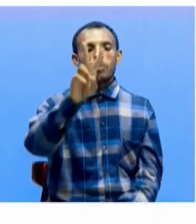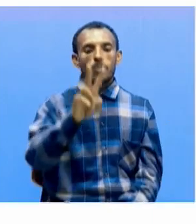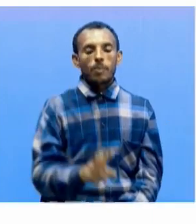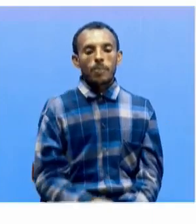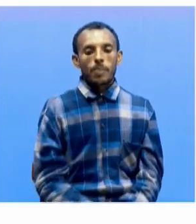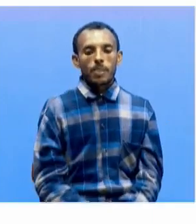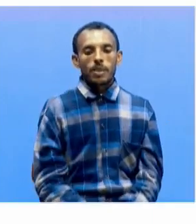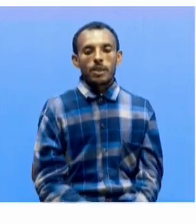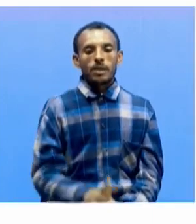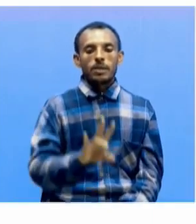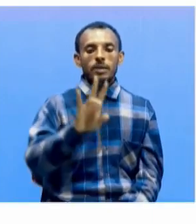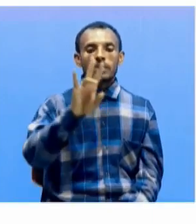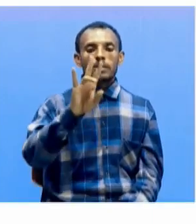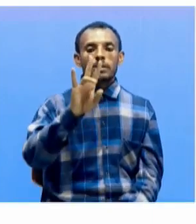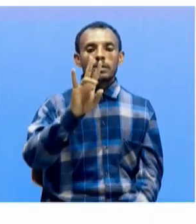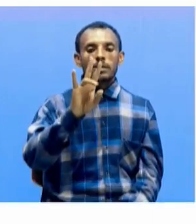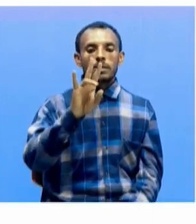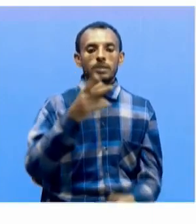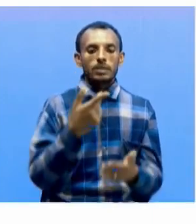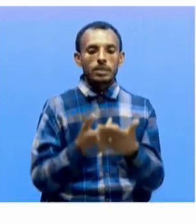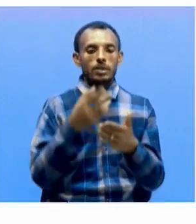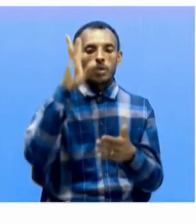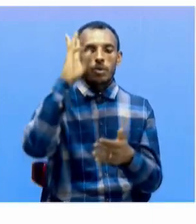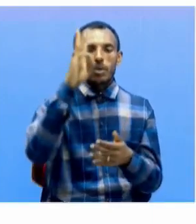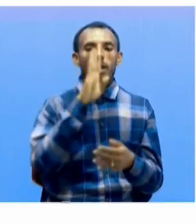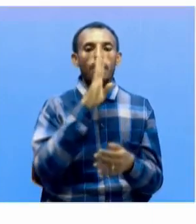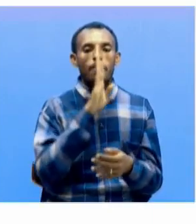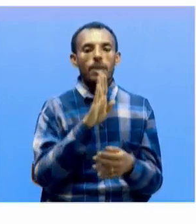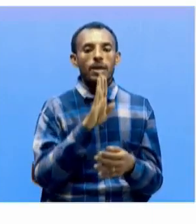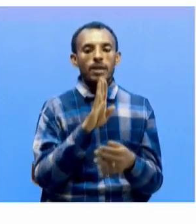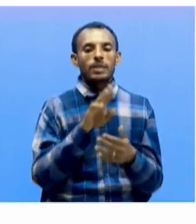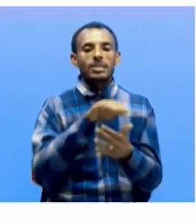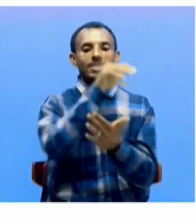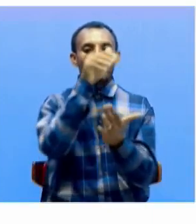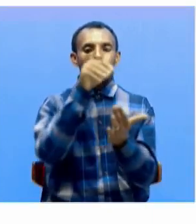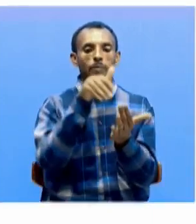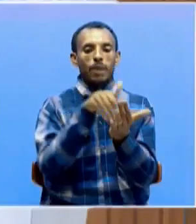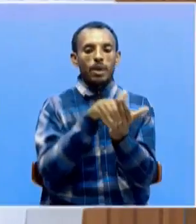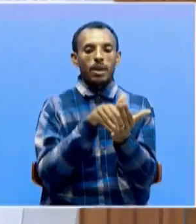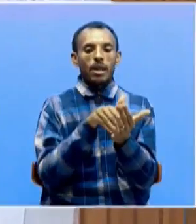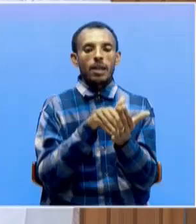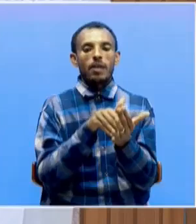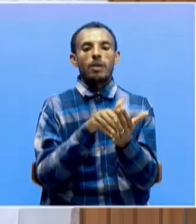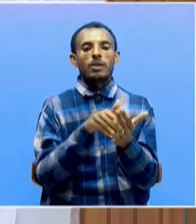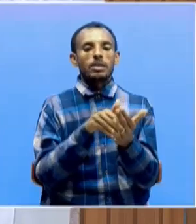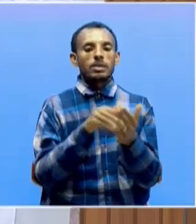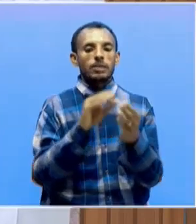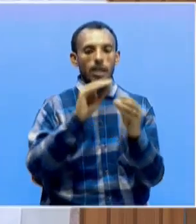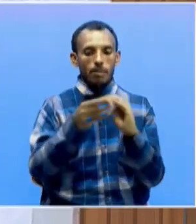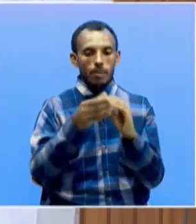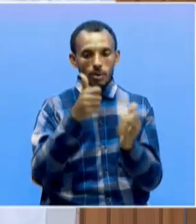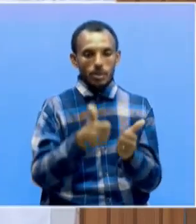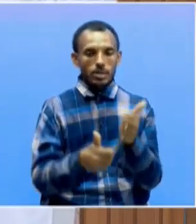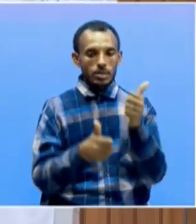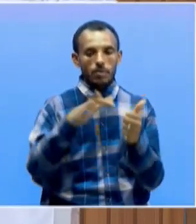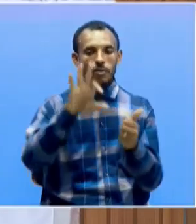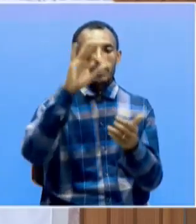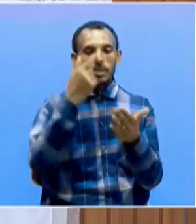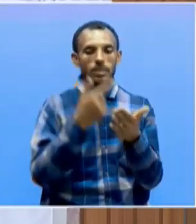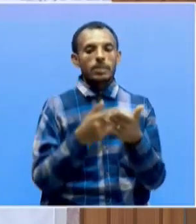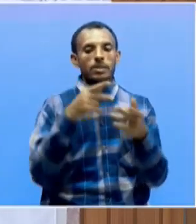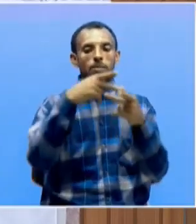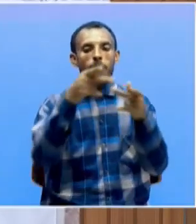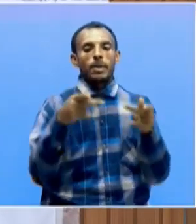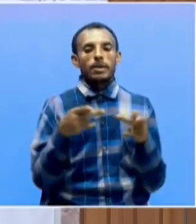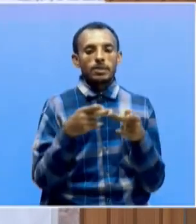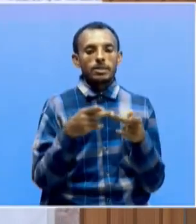So this will be the median. The number which is found on this place will be the median